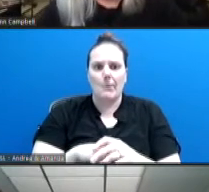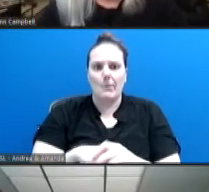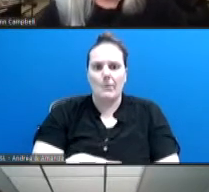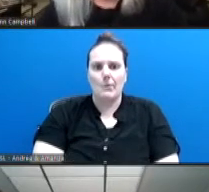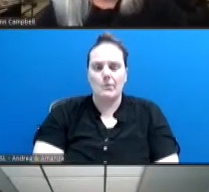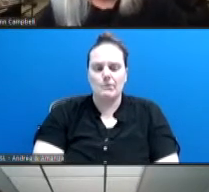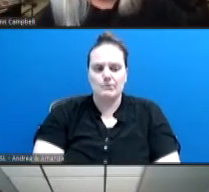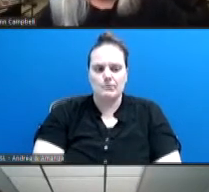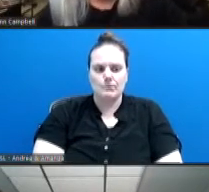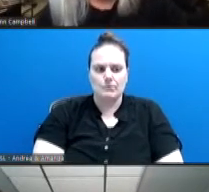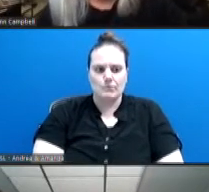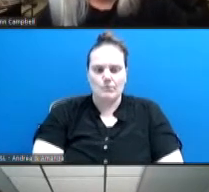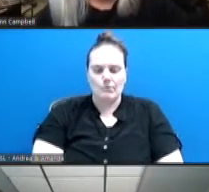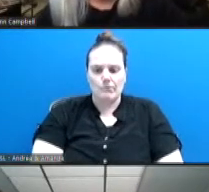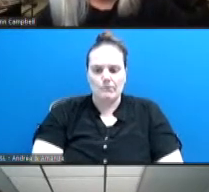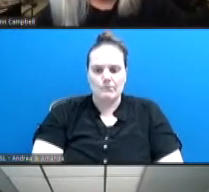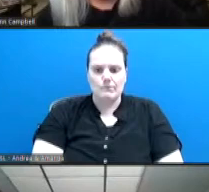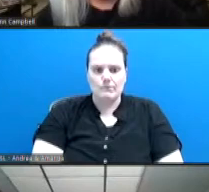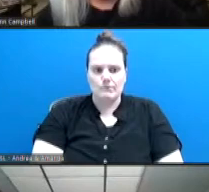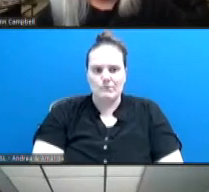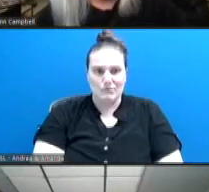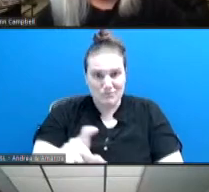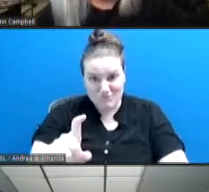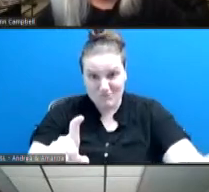You want me away? No, 5 days. Are you there?